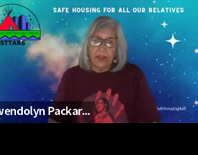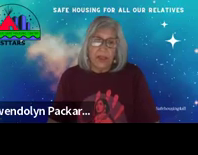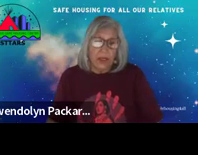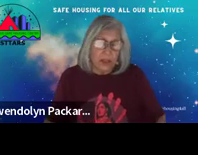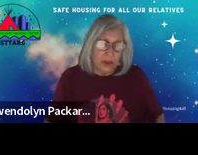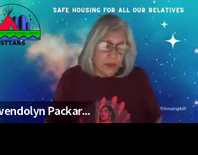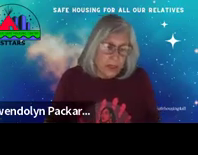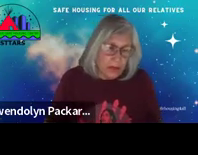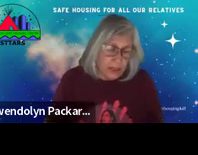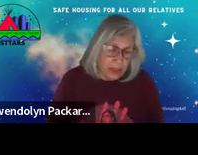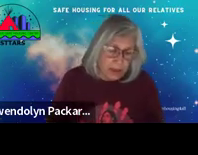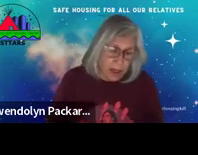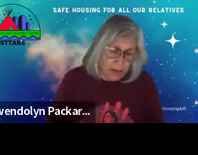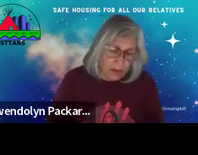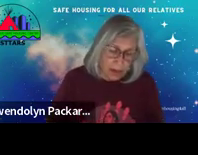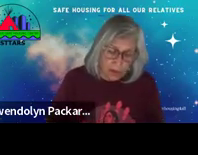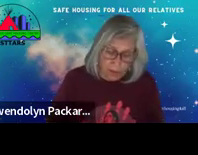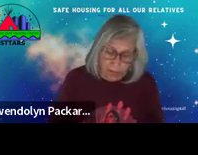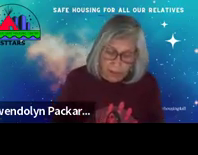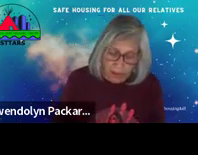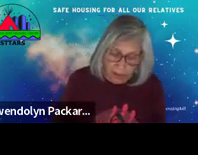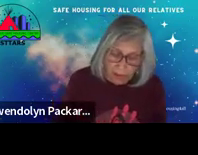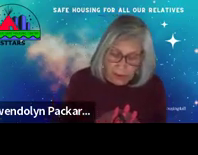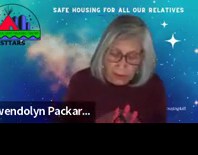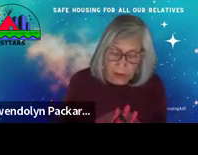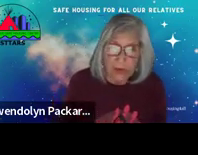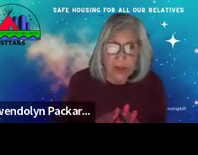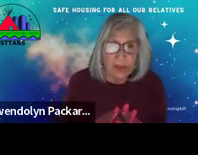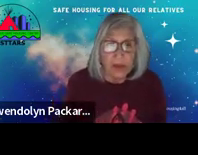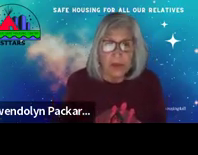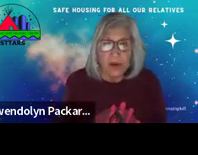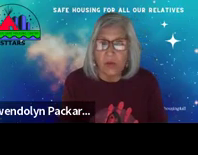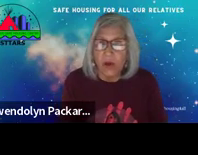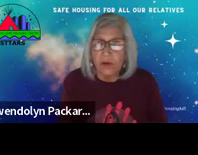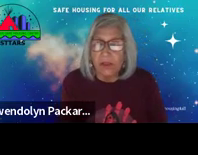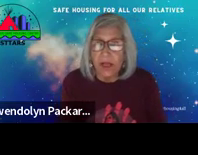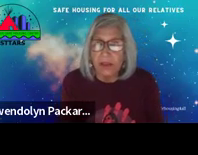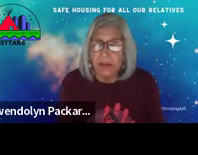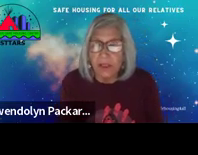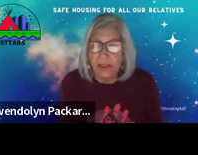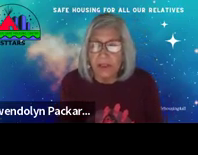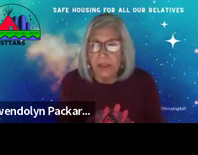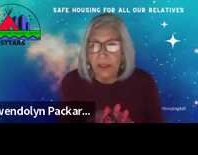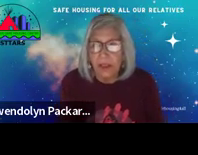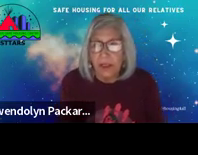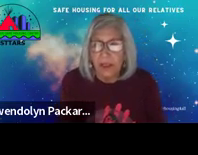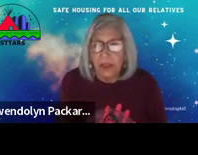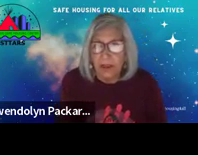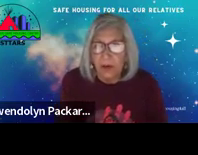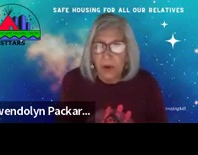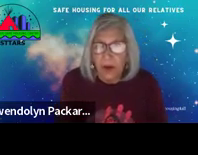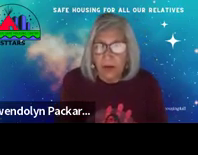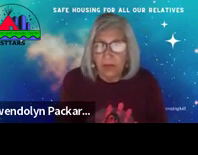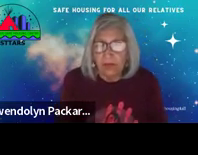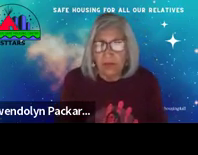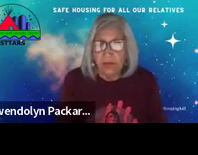Yeah, added to that too, Brittany, I was thinking a lot of the funds were spent on wellness activities,